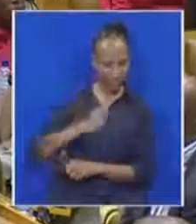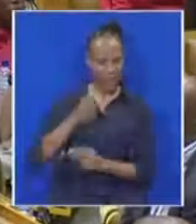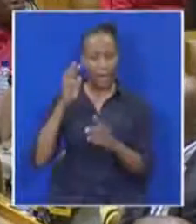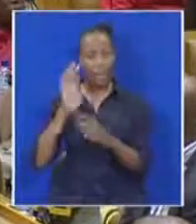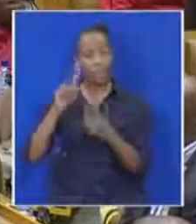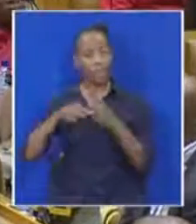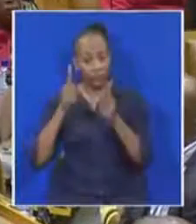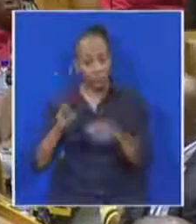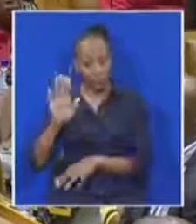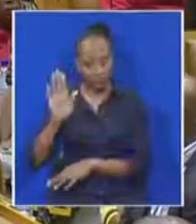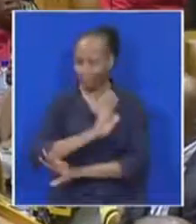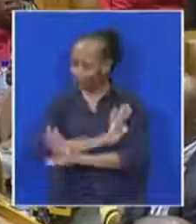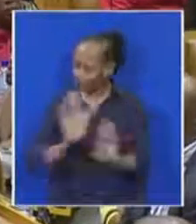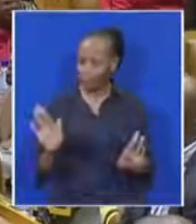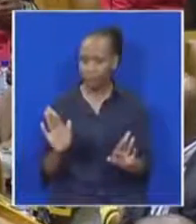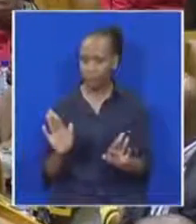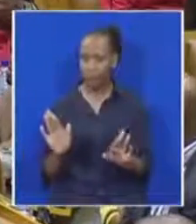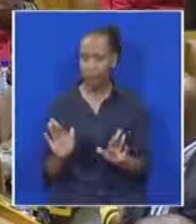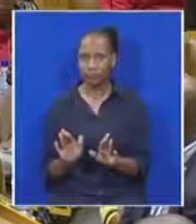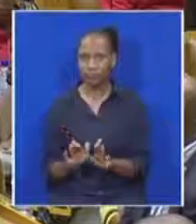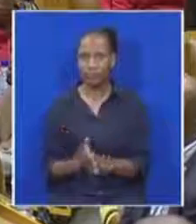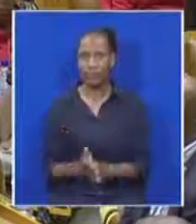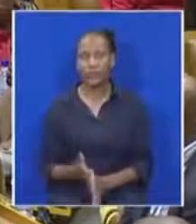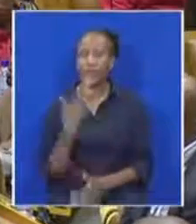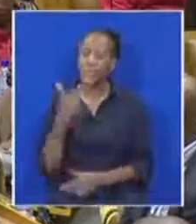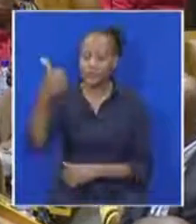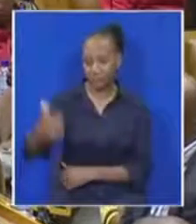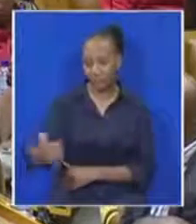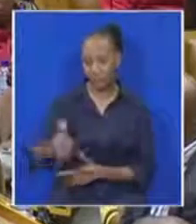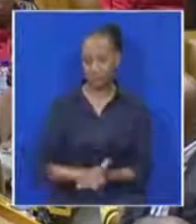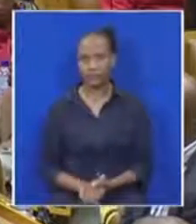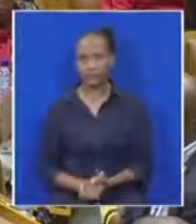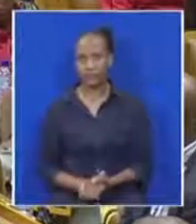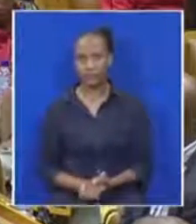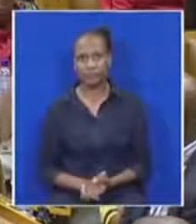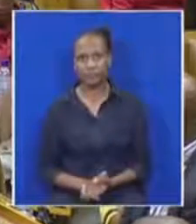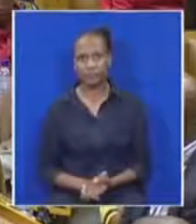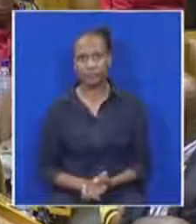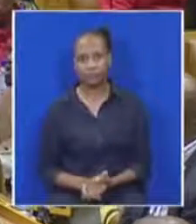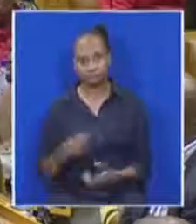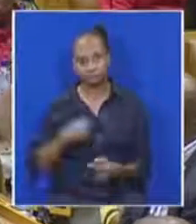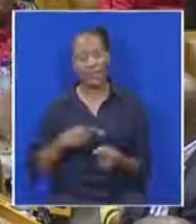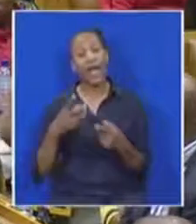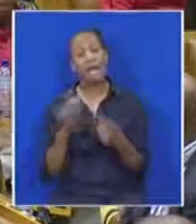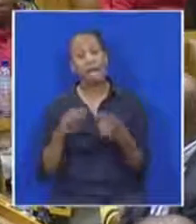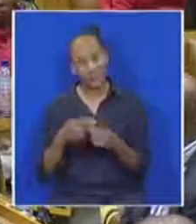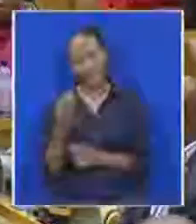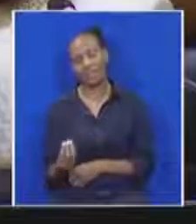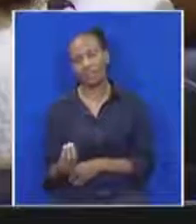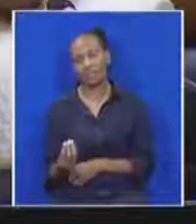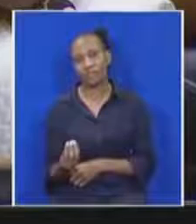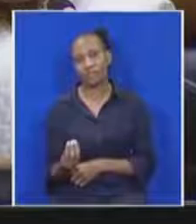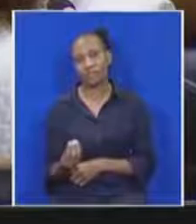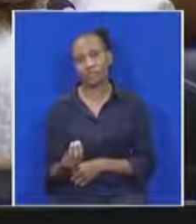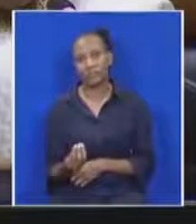by Honorable Shibambo, you have not been recognized. Please take your seat. I'm raising to be recognized on a point of order.